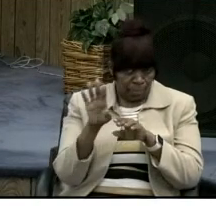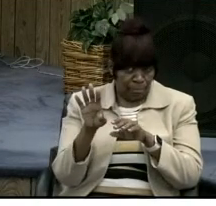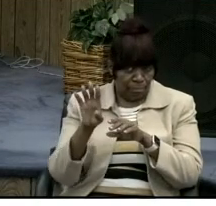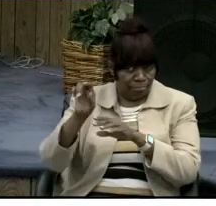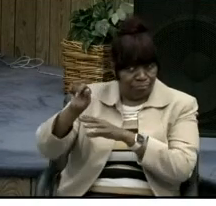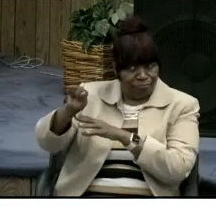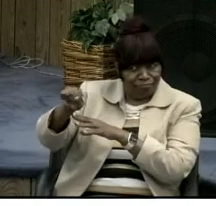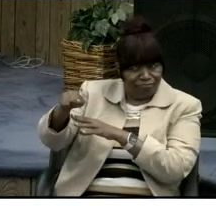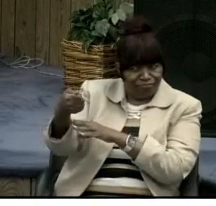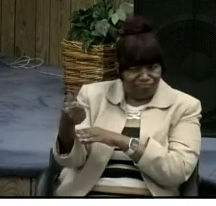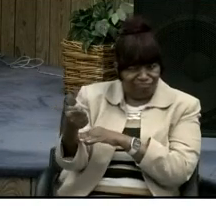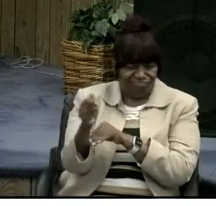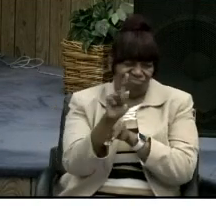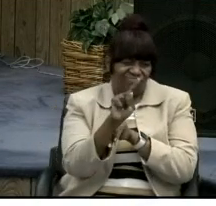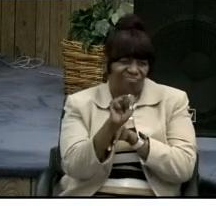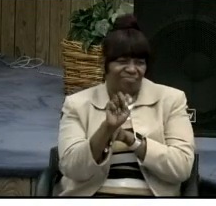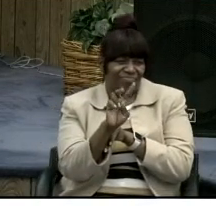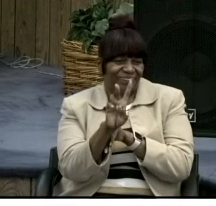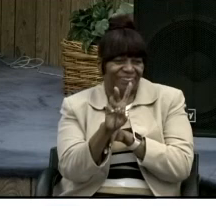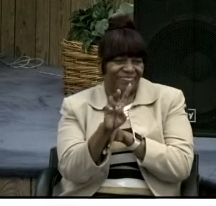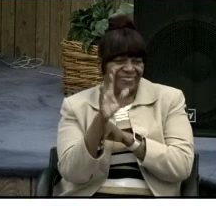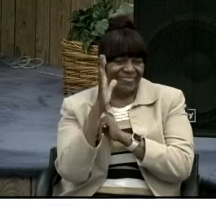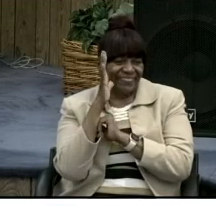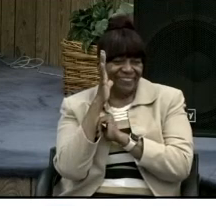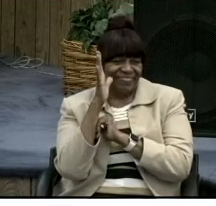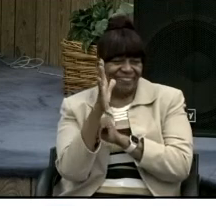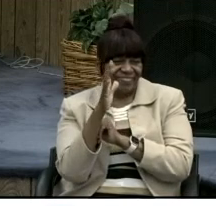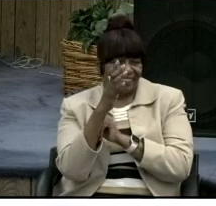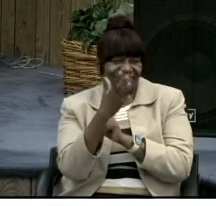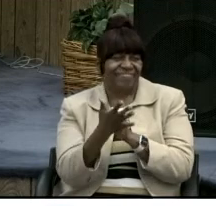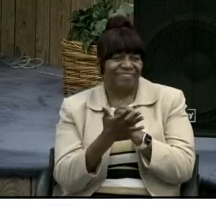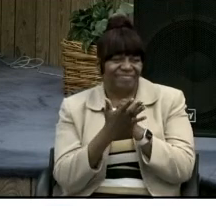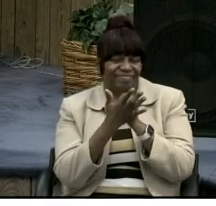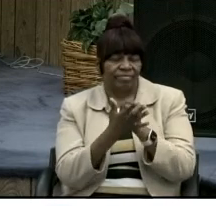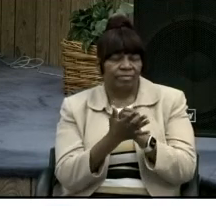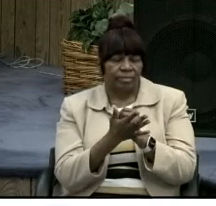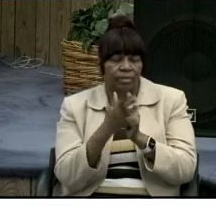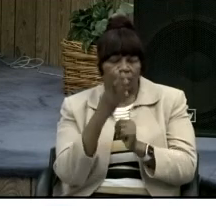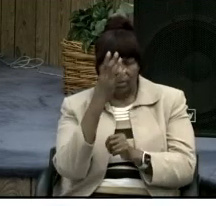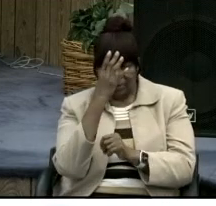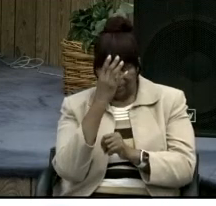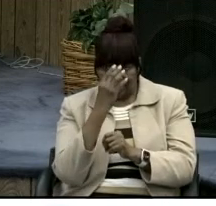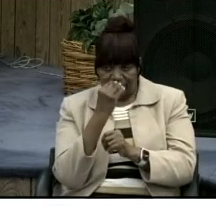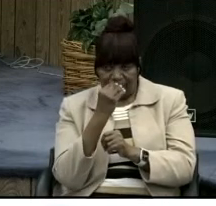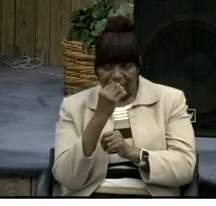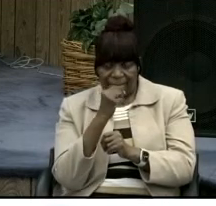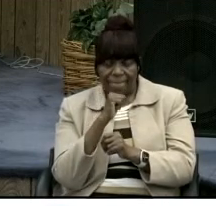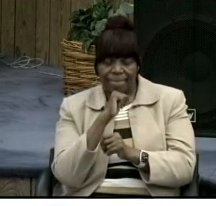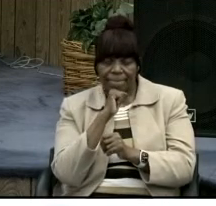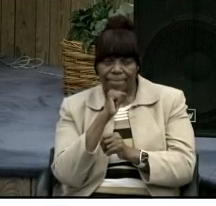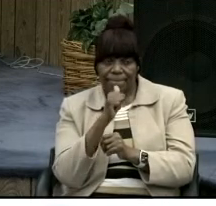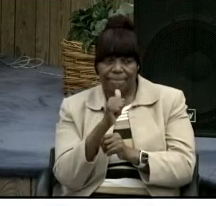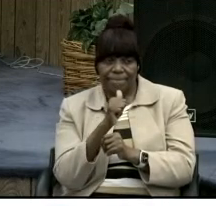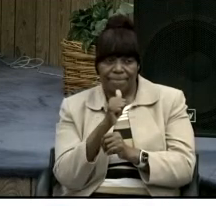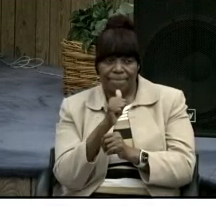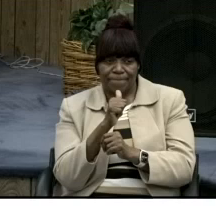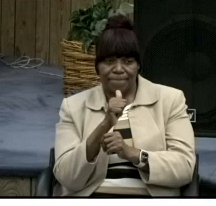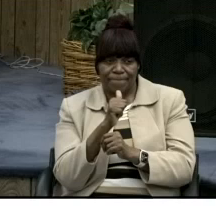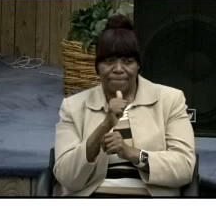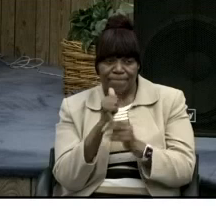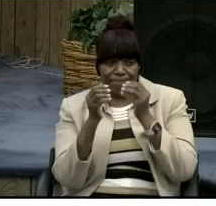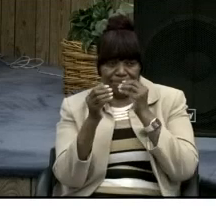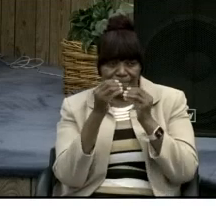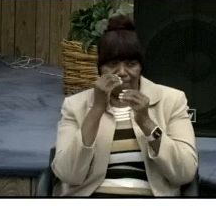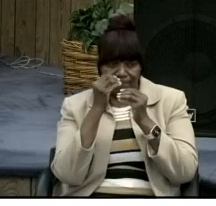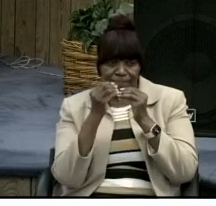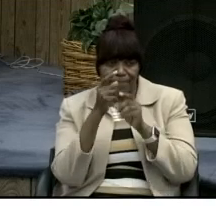the TV might help you. Amen. You get the best sleep of your life if you're not eating from 6 p.m. to